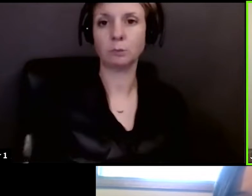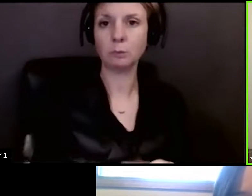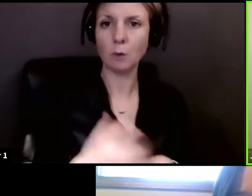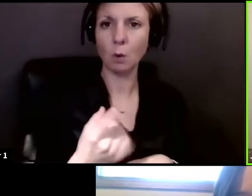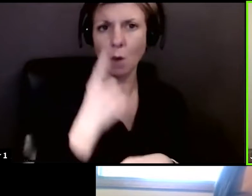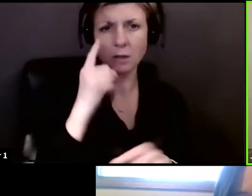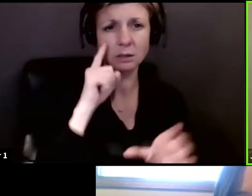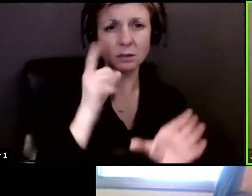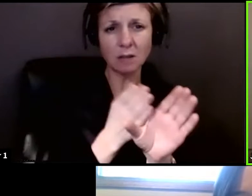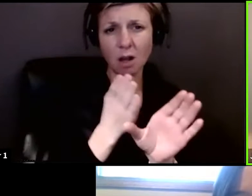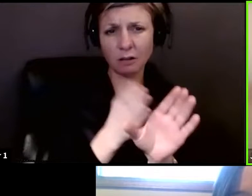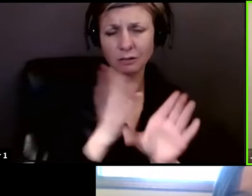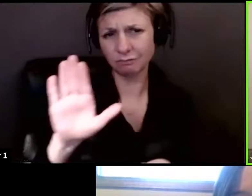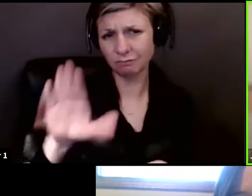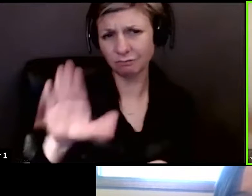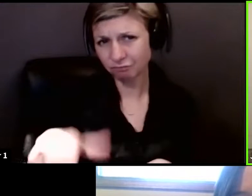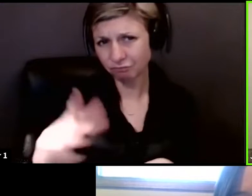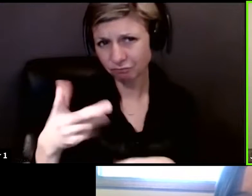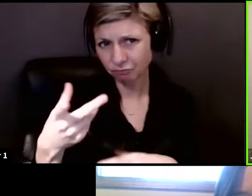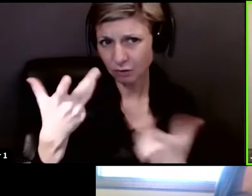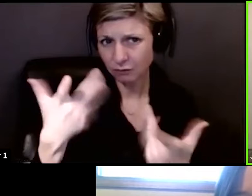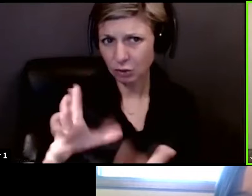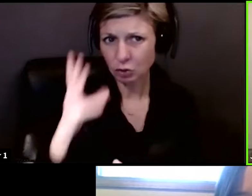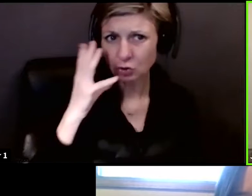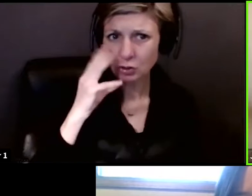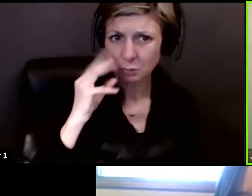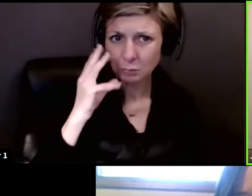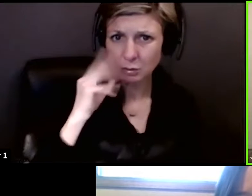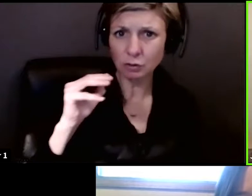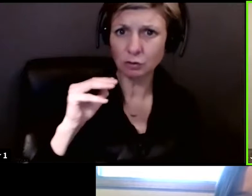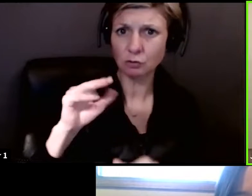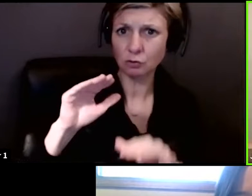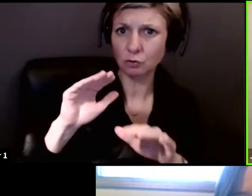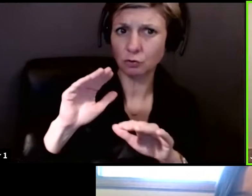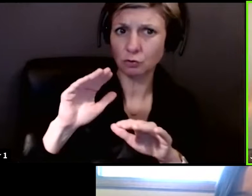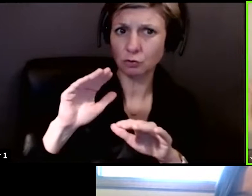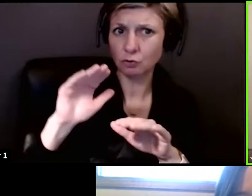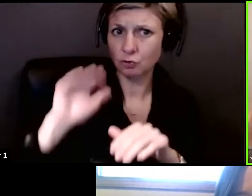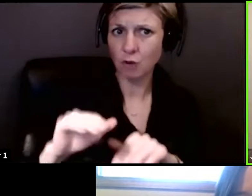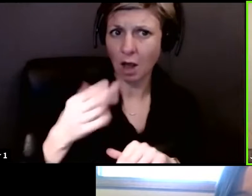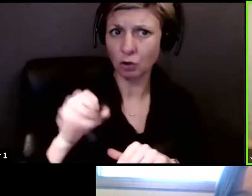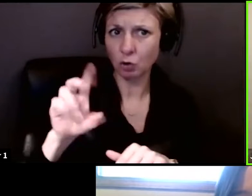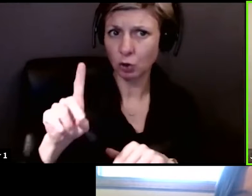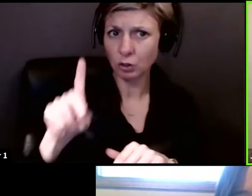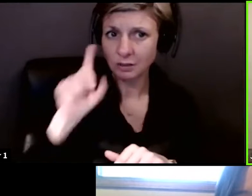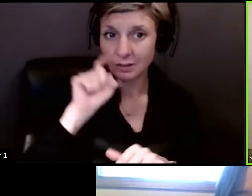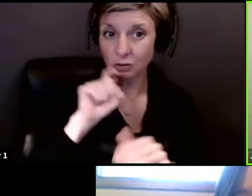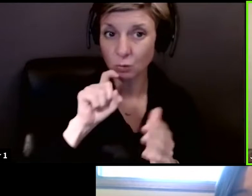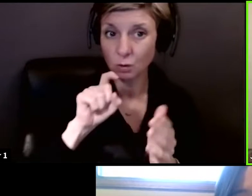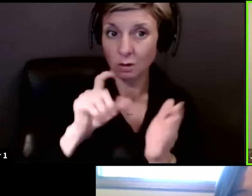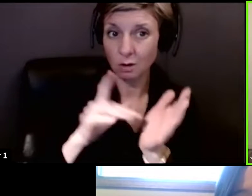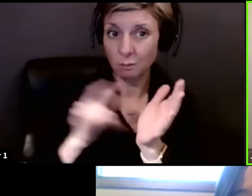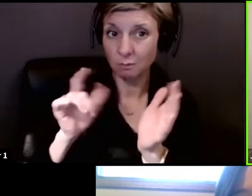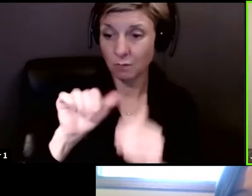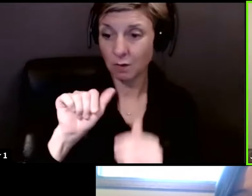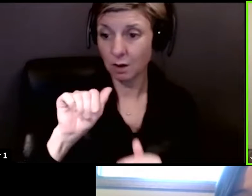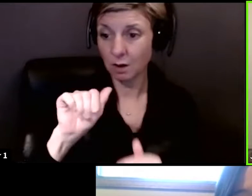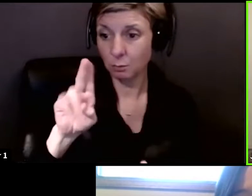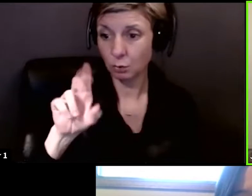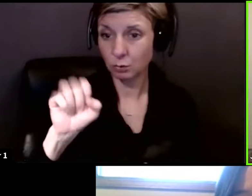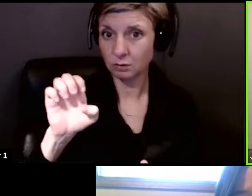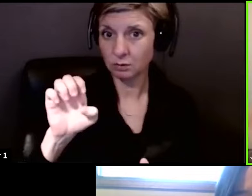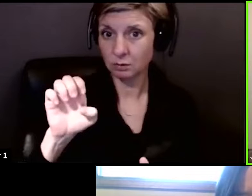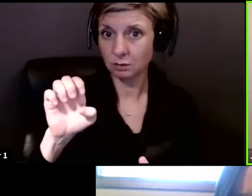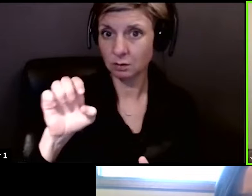think you've experienced childhood sexual abuse?" When I have interacted with her for multiple weeks and never said I experienced childhood